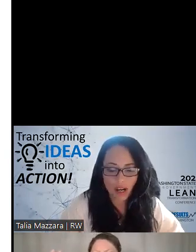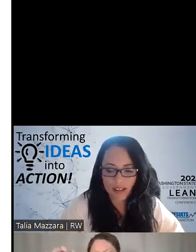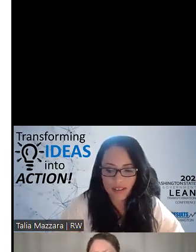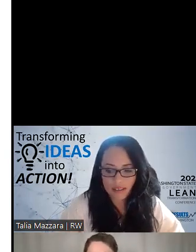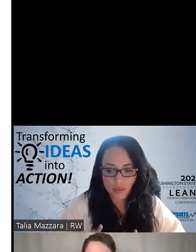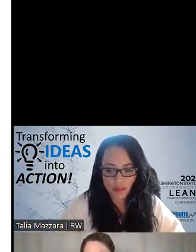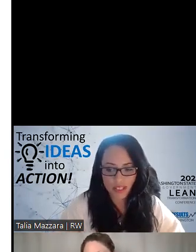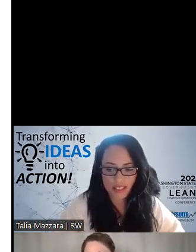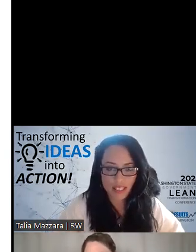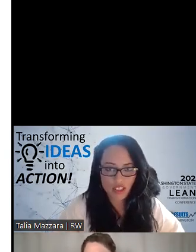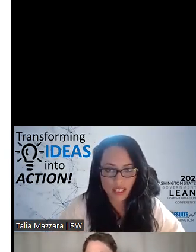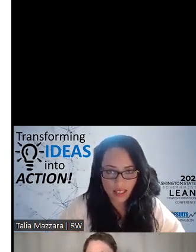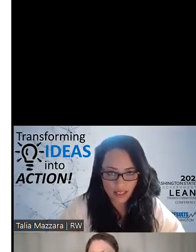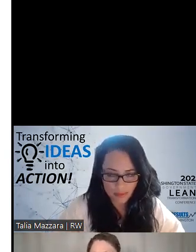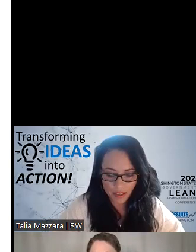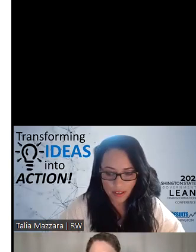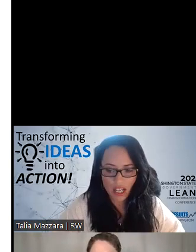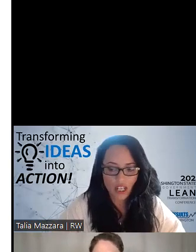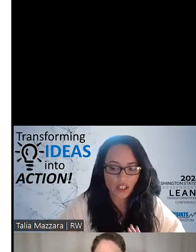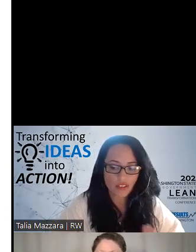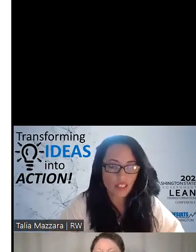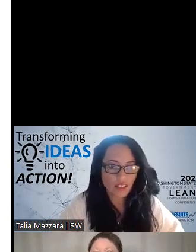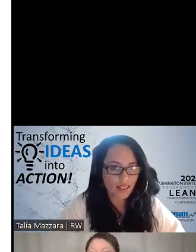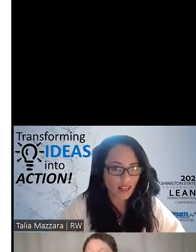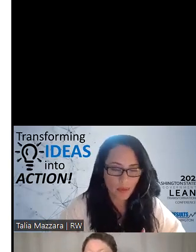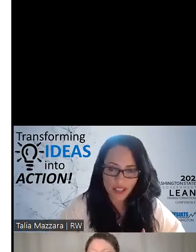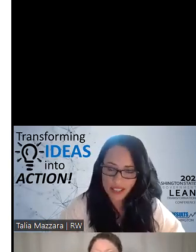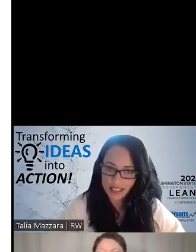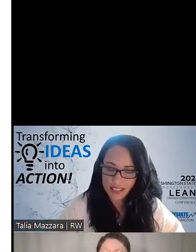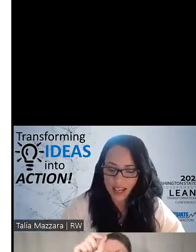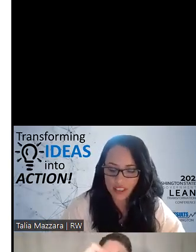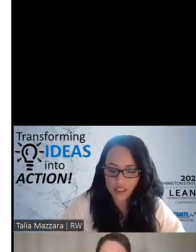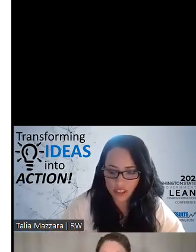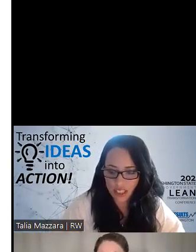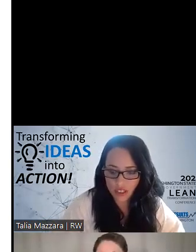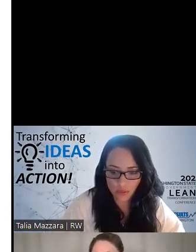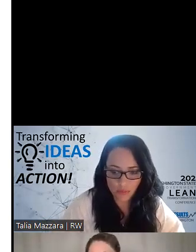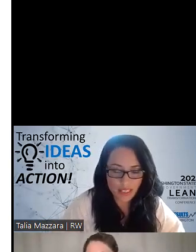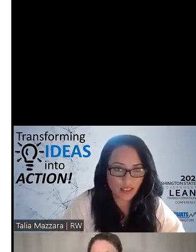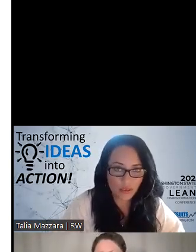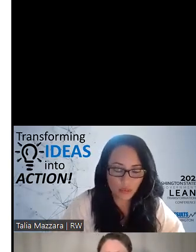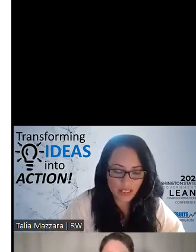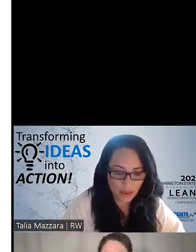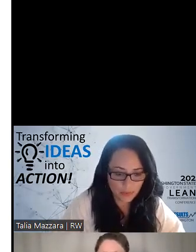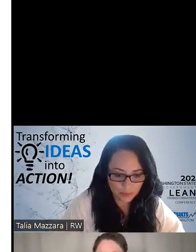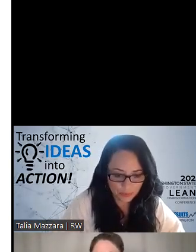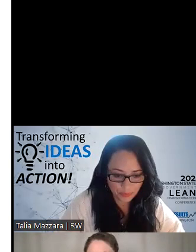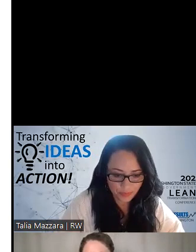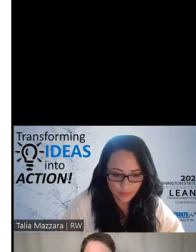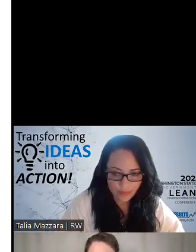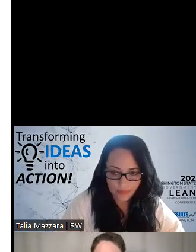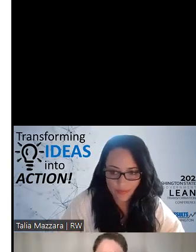vertical bars in between the presentation and the speaker. You can just slide that bar side to side to adjust your presenter window.